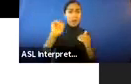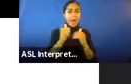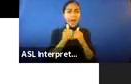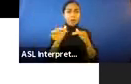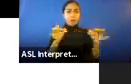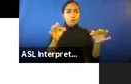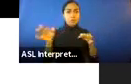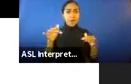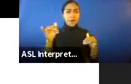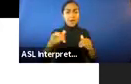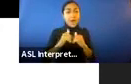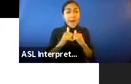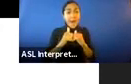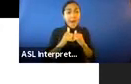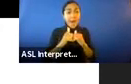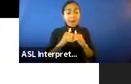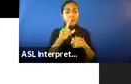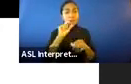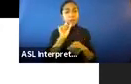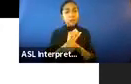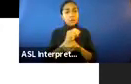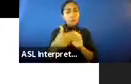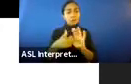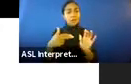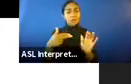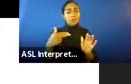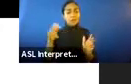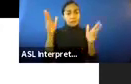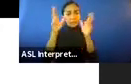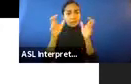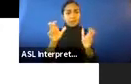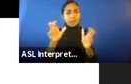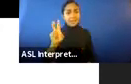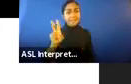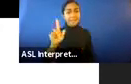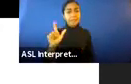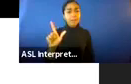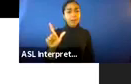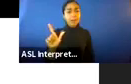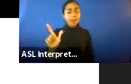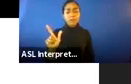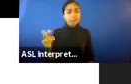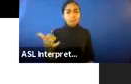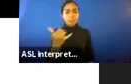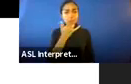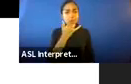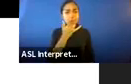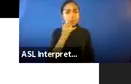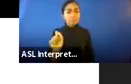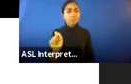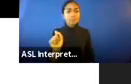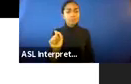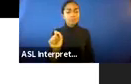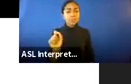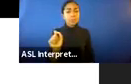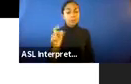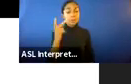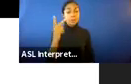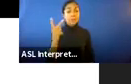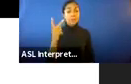just wrong. And we've seen the top billionaires in the US have increased their wealth by